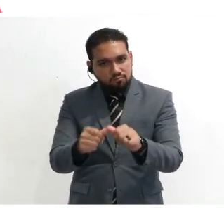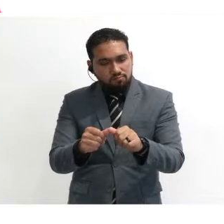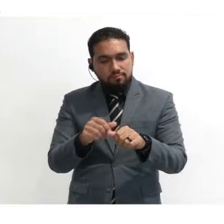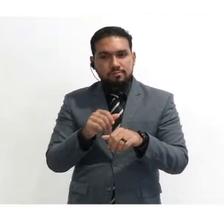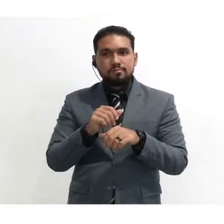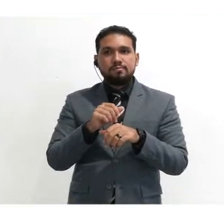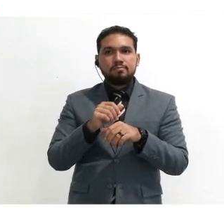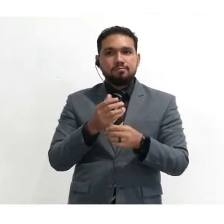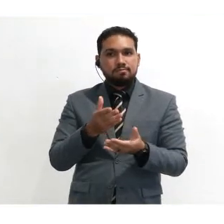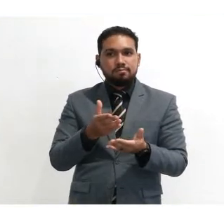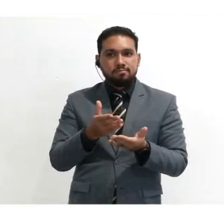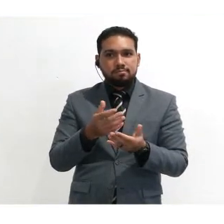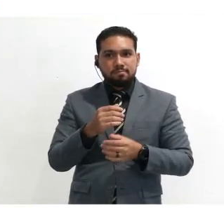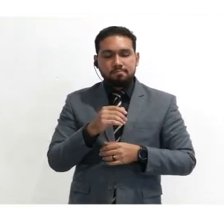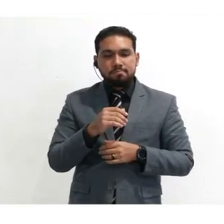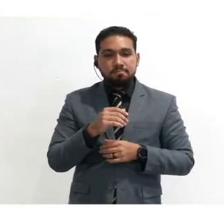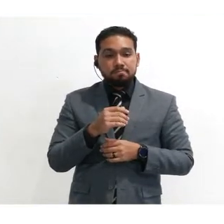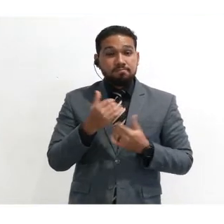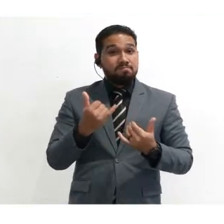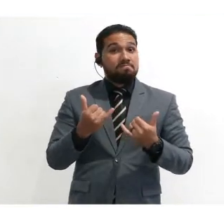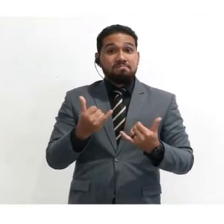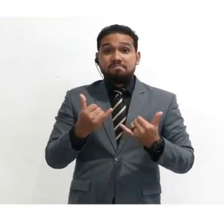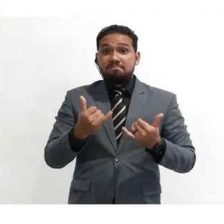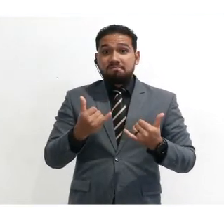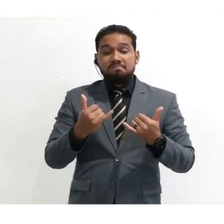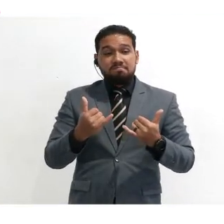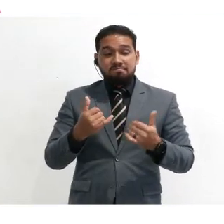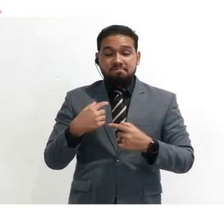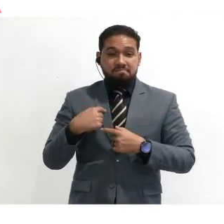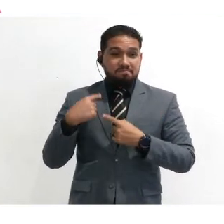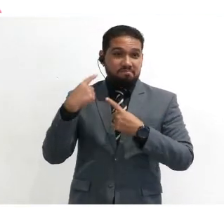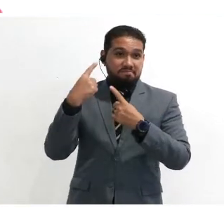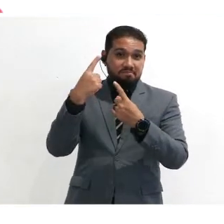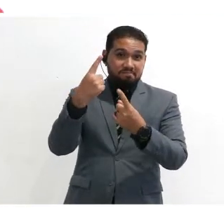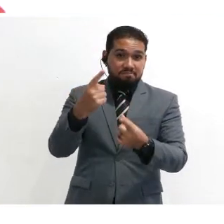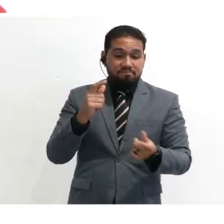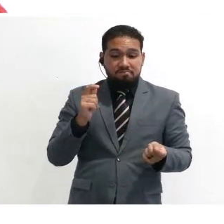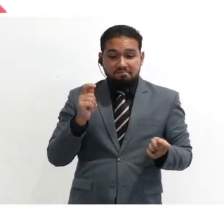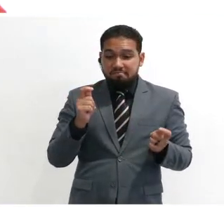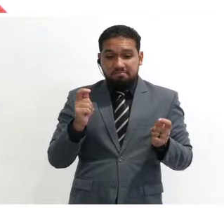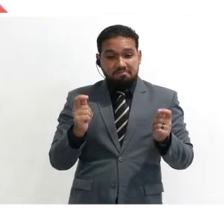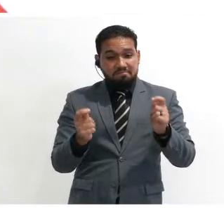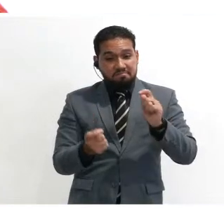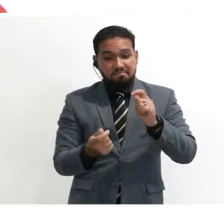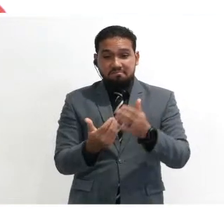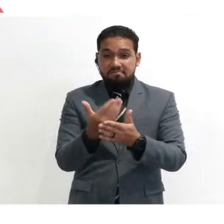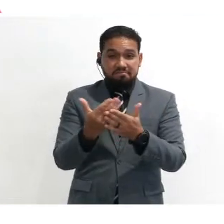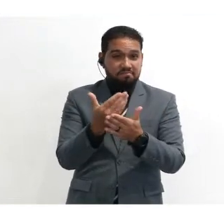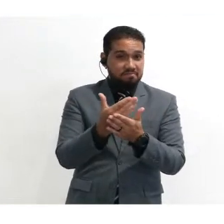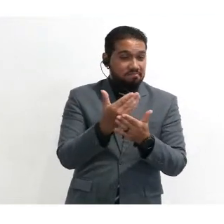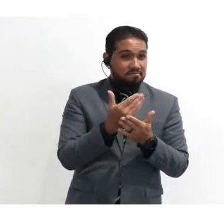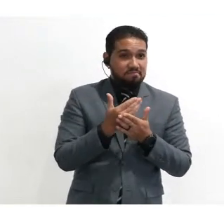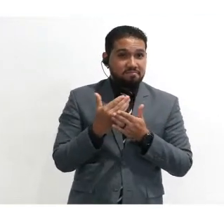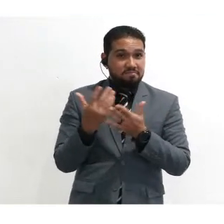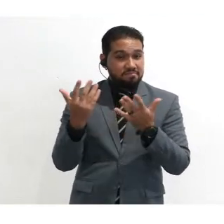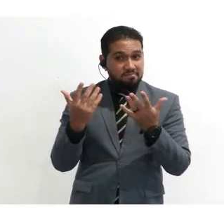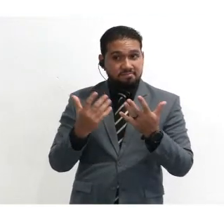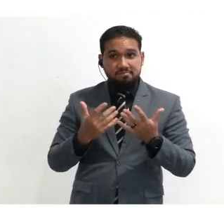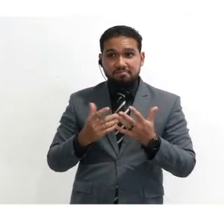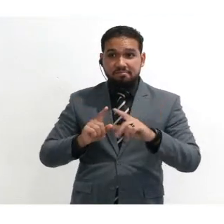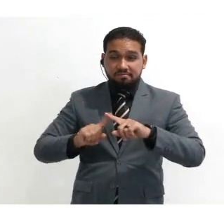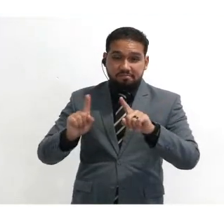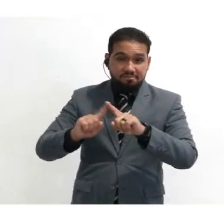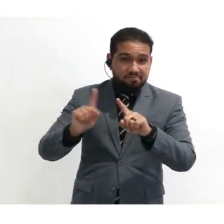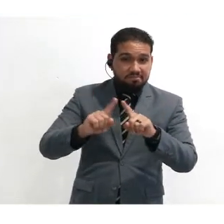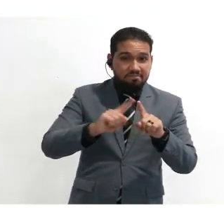But it's evolved over time from these kind of very simple housings and simple packages to very